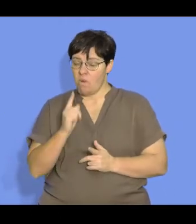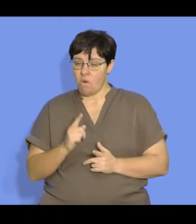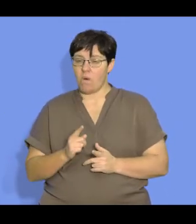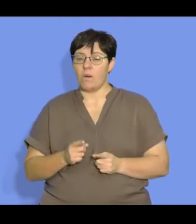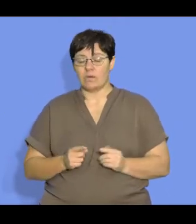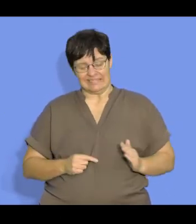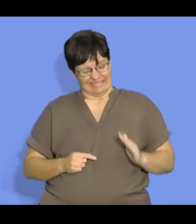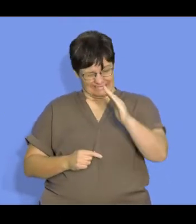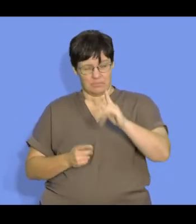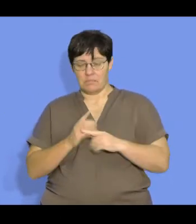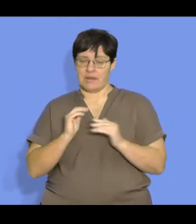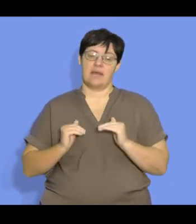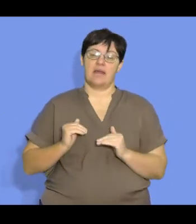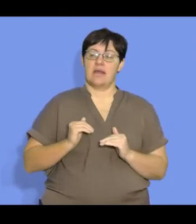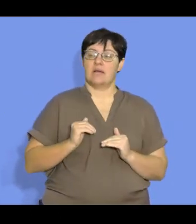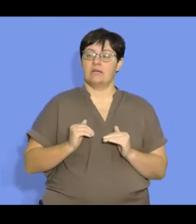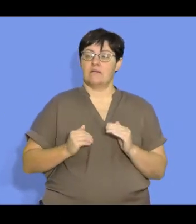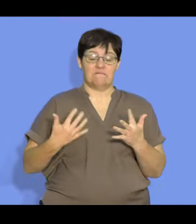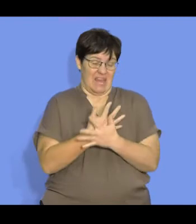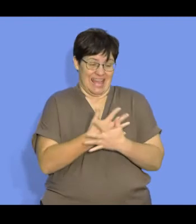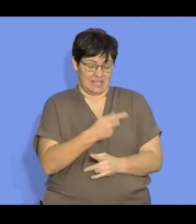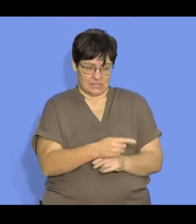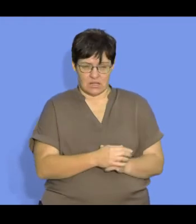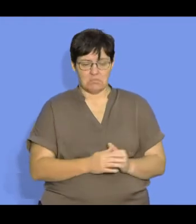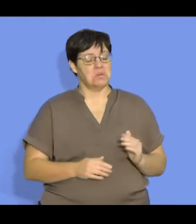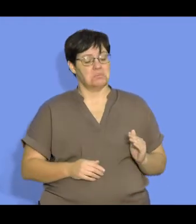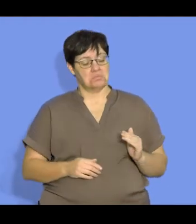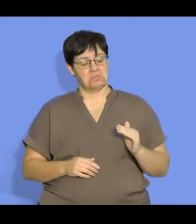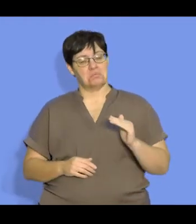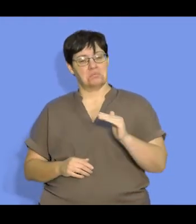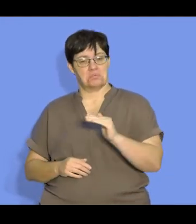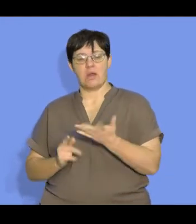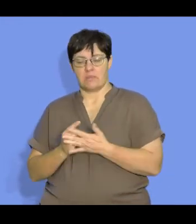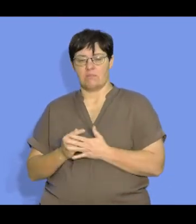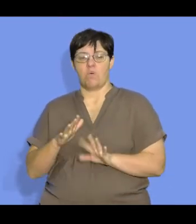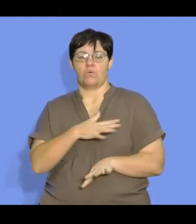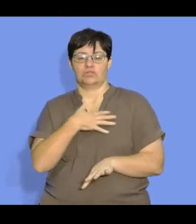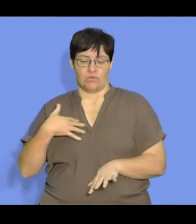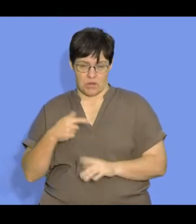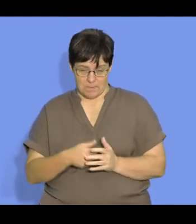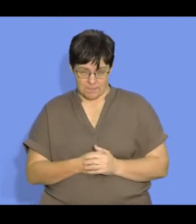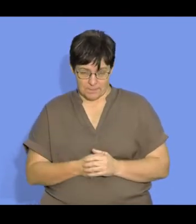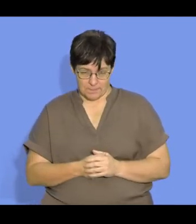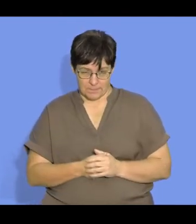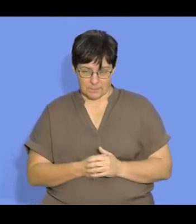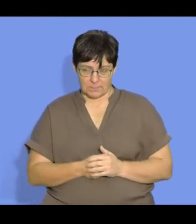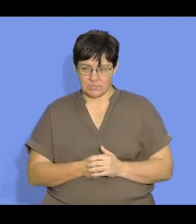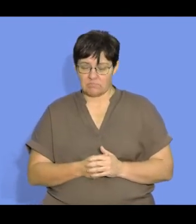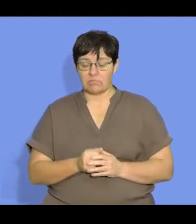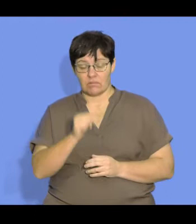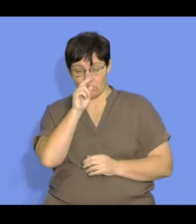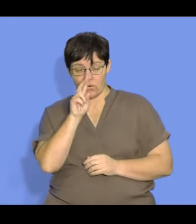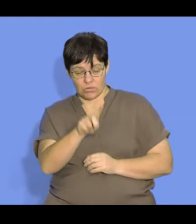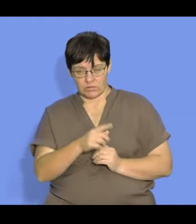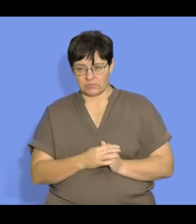at its steepest. And if it's not so steep, you know that the rate is declining. So if